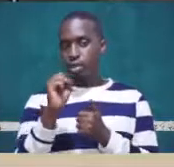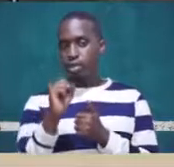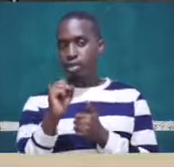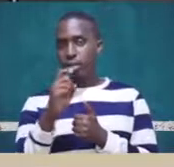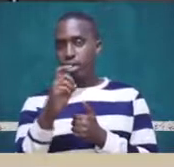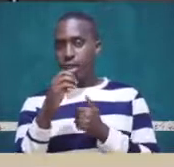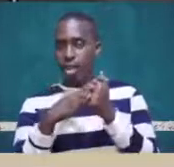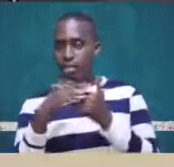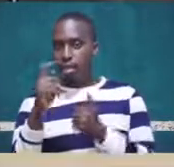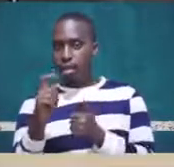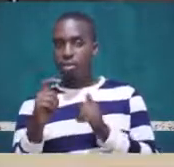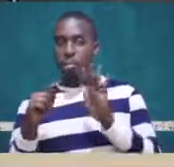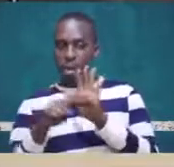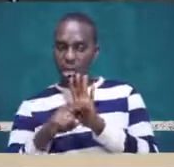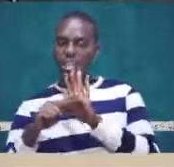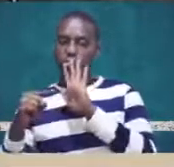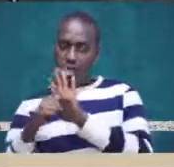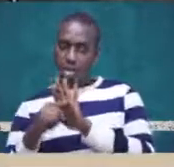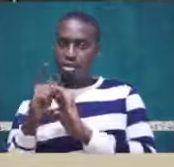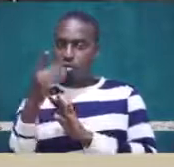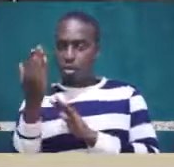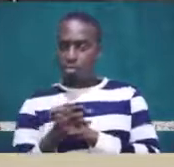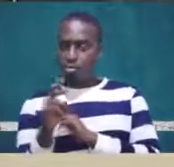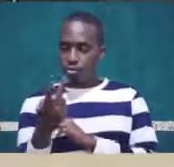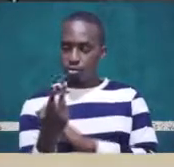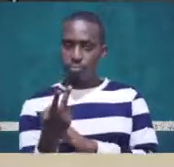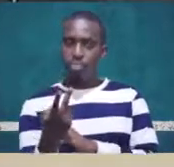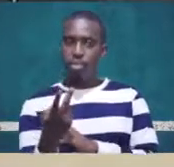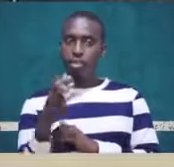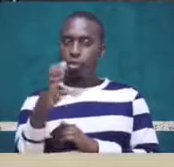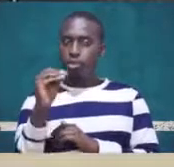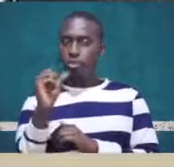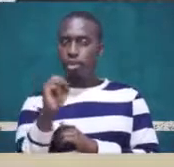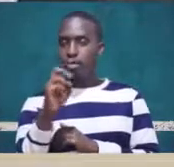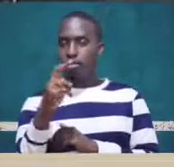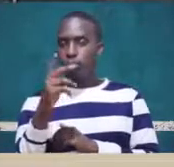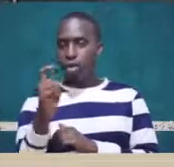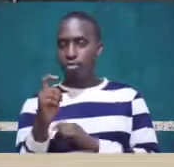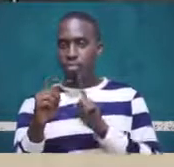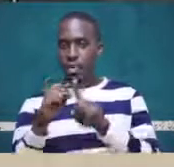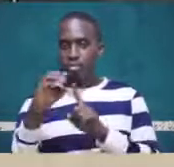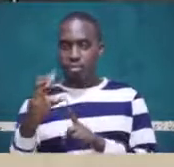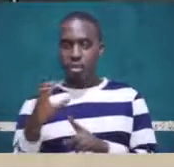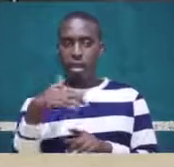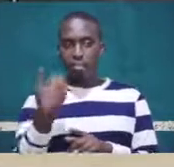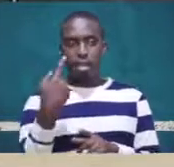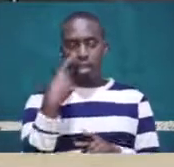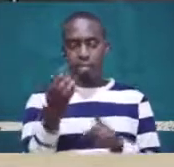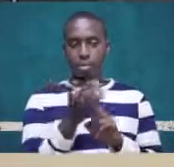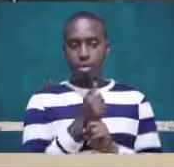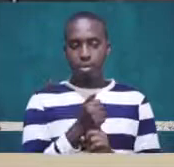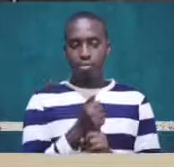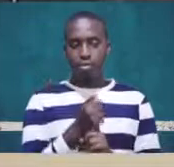then minus a half cosine of 2x plus c, and I